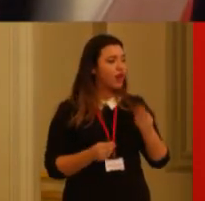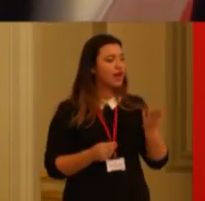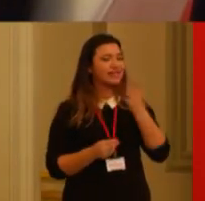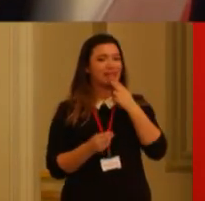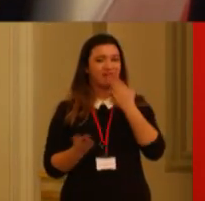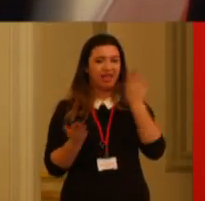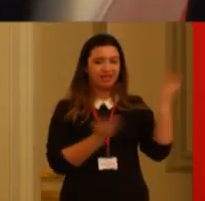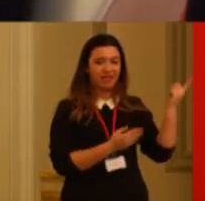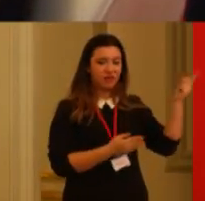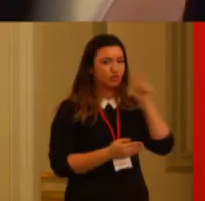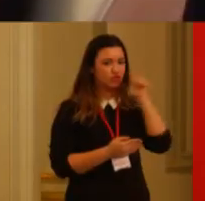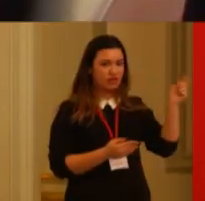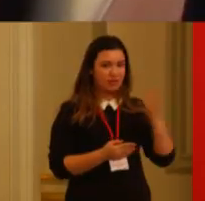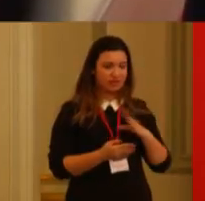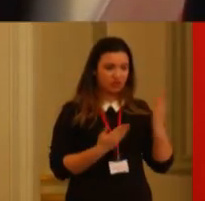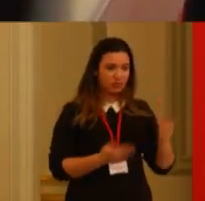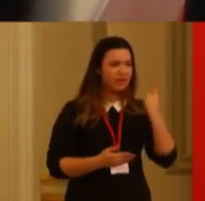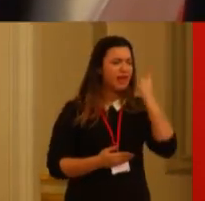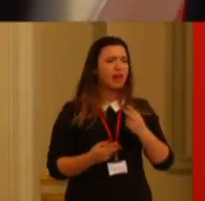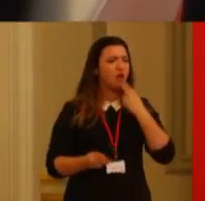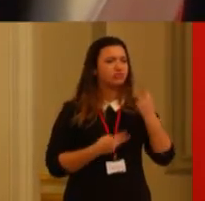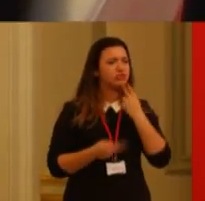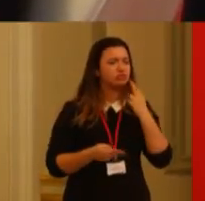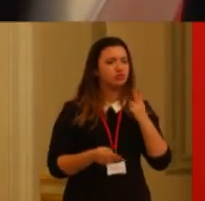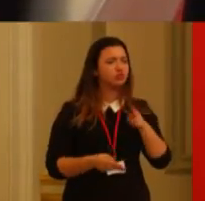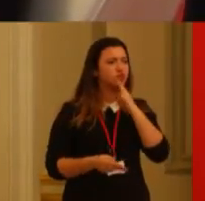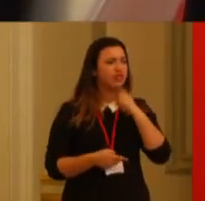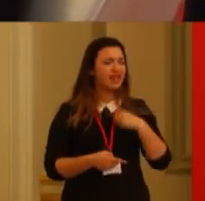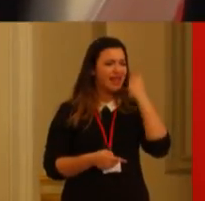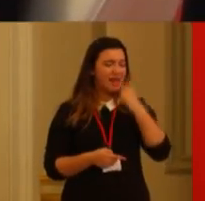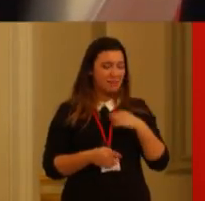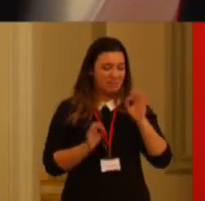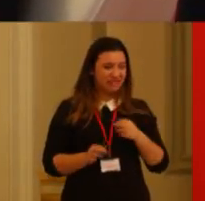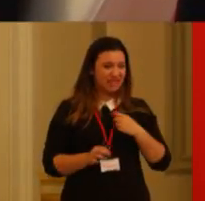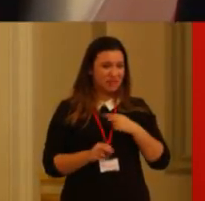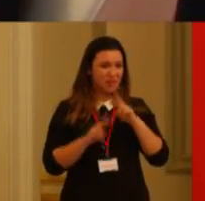Okay, let's turn to you. And let's refer back to